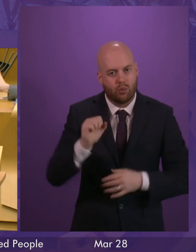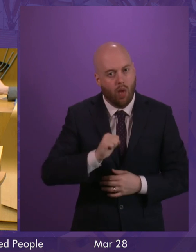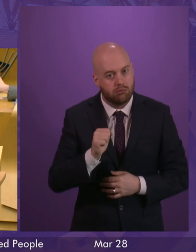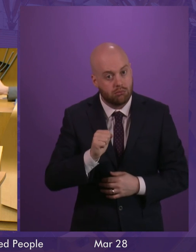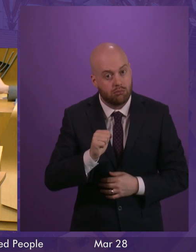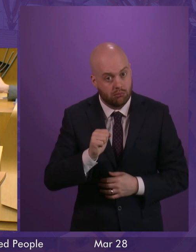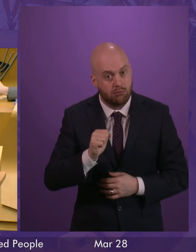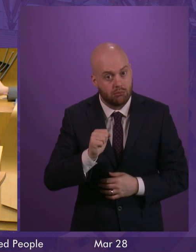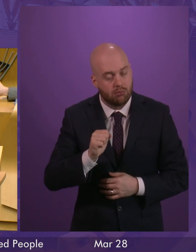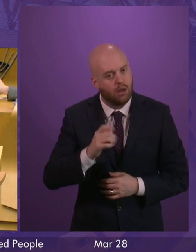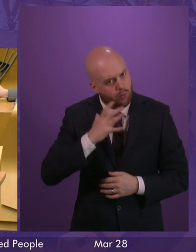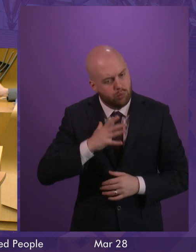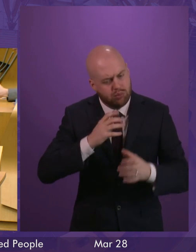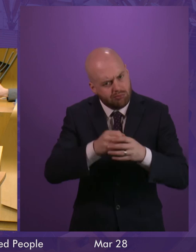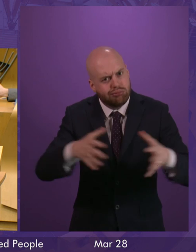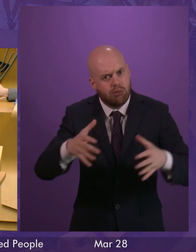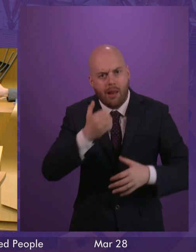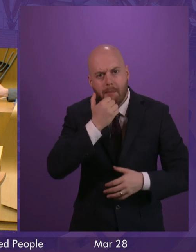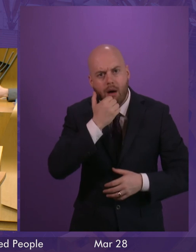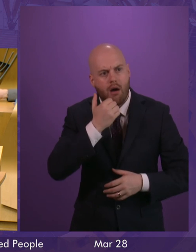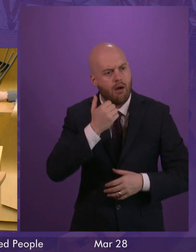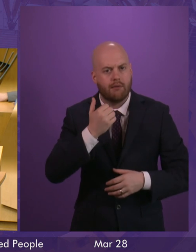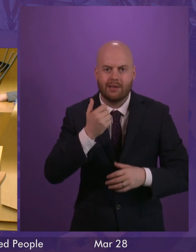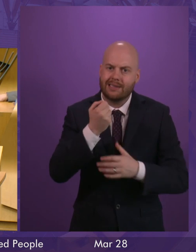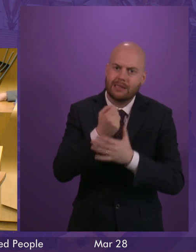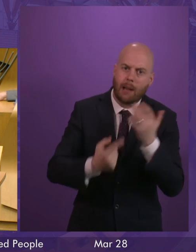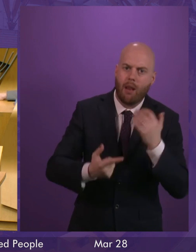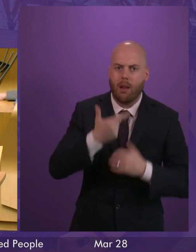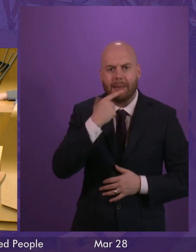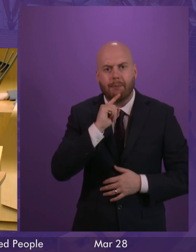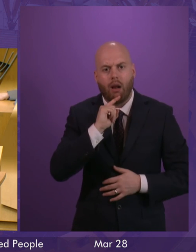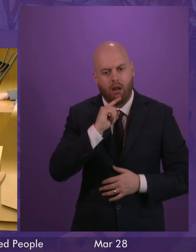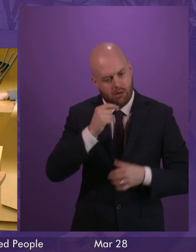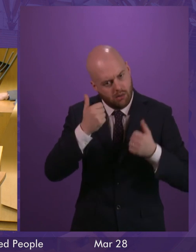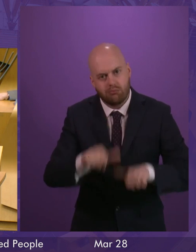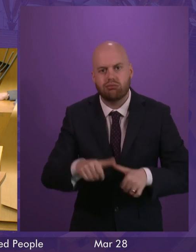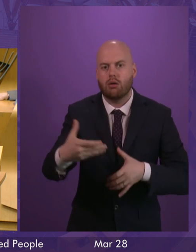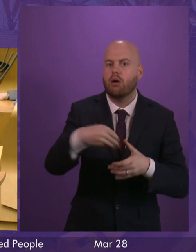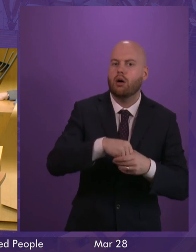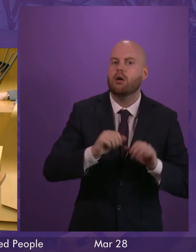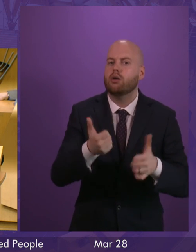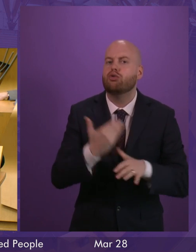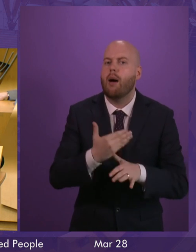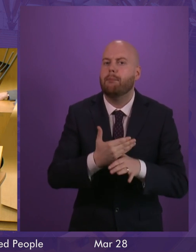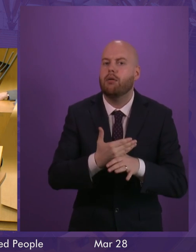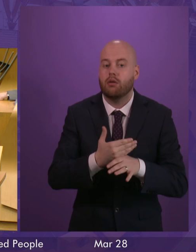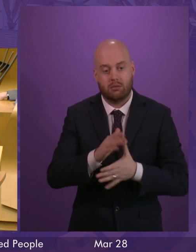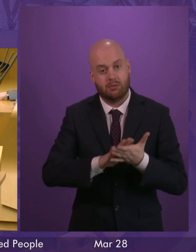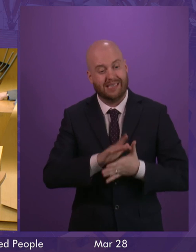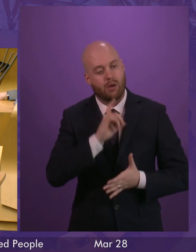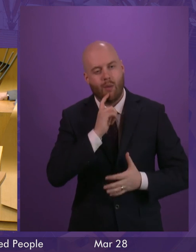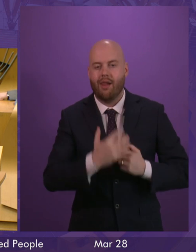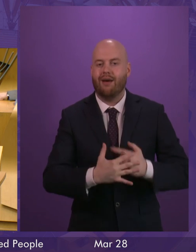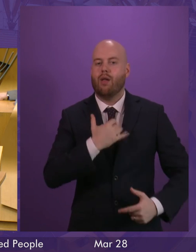to increase the number of disabled people meaningfully employed in our economy and meaningfully involved